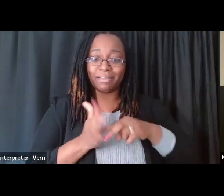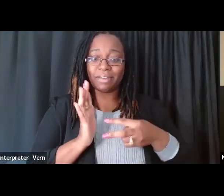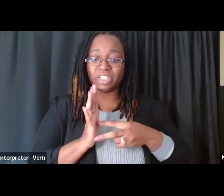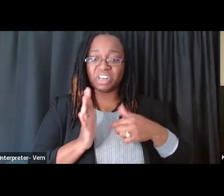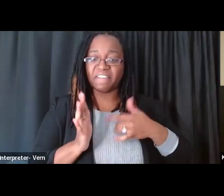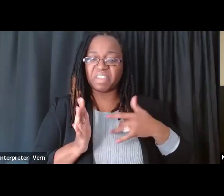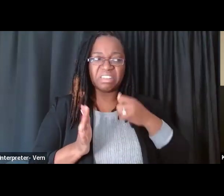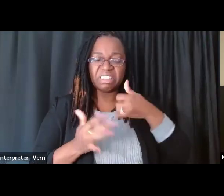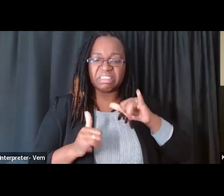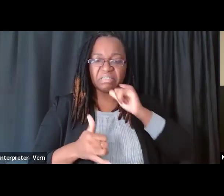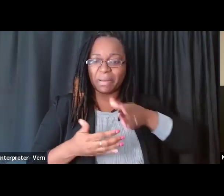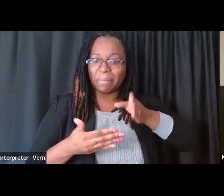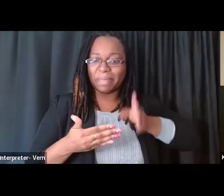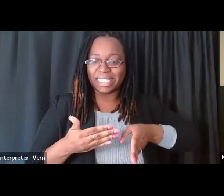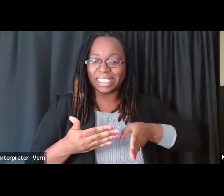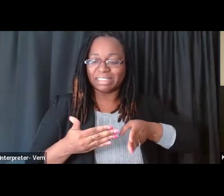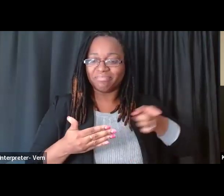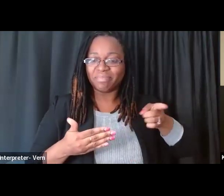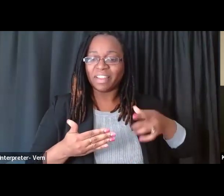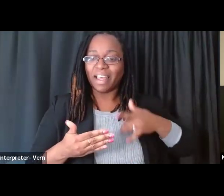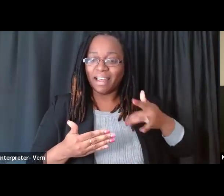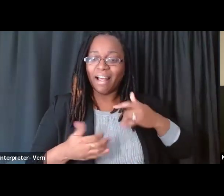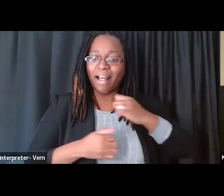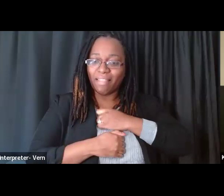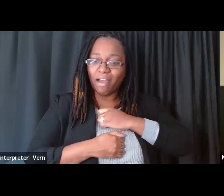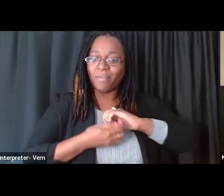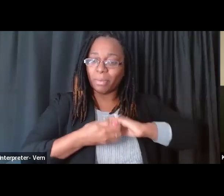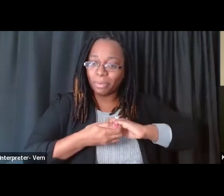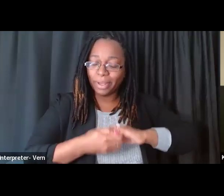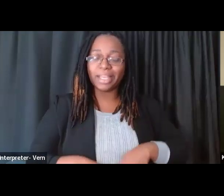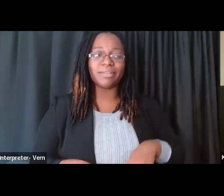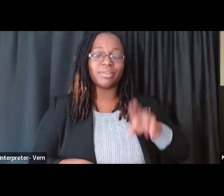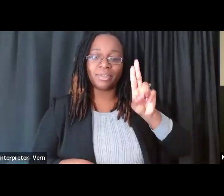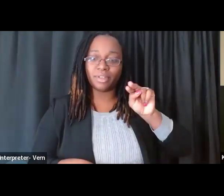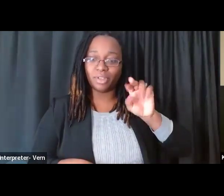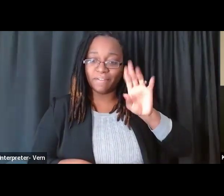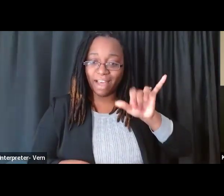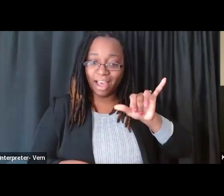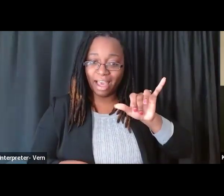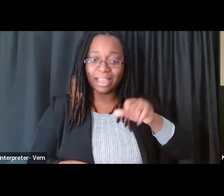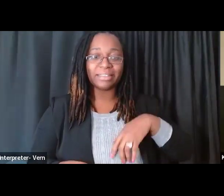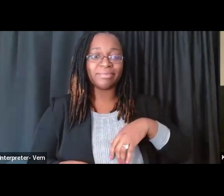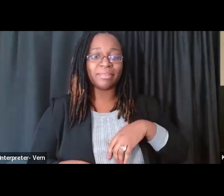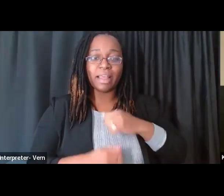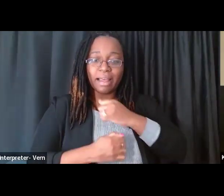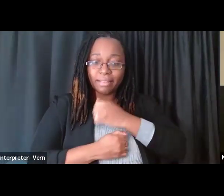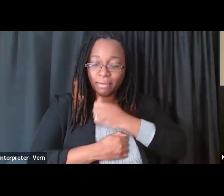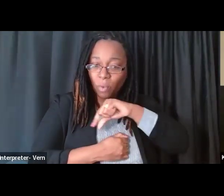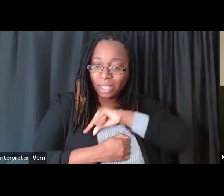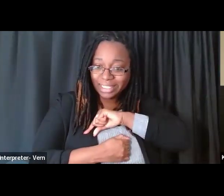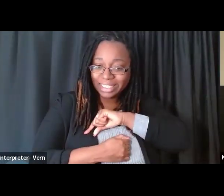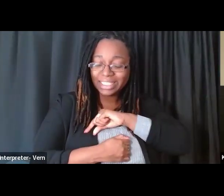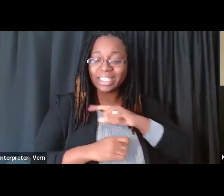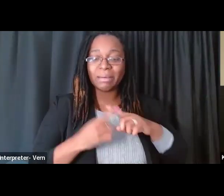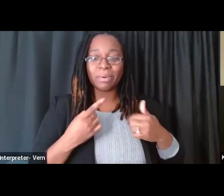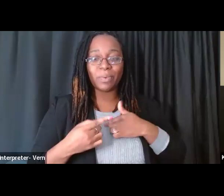and we unify. I love that we ensure quality and completeness. However, we're also stewards of the